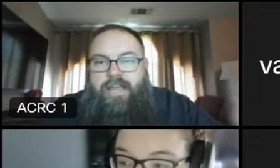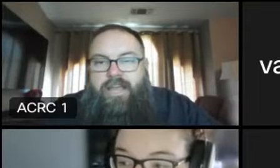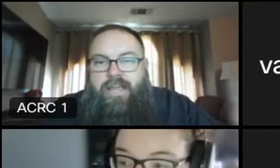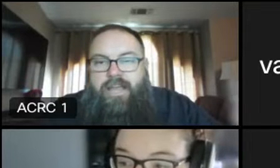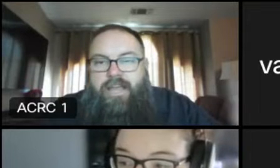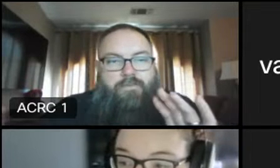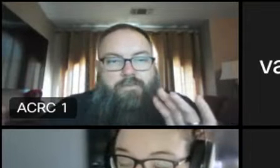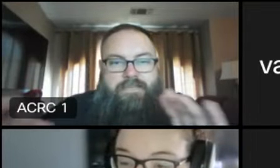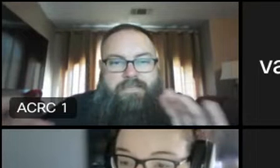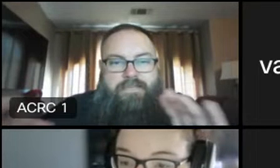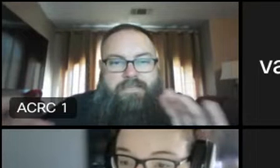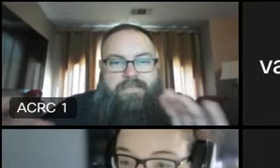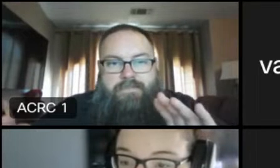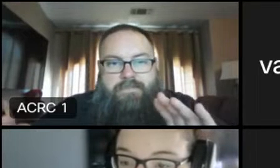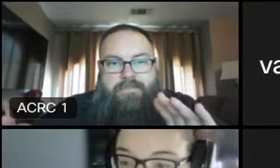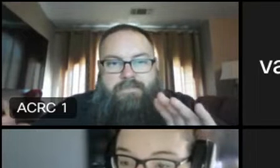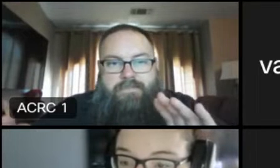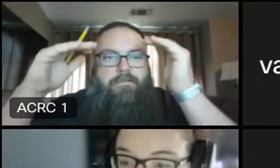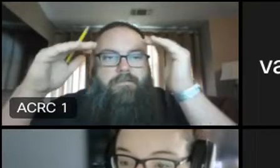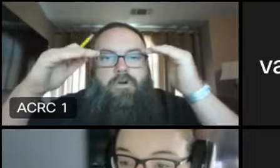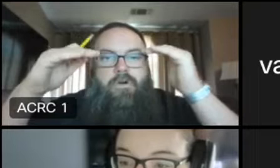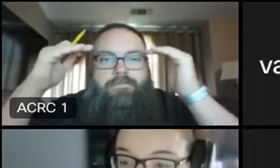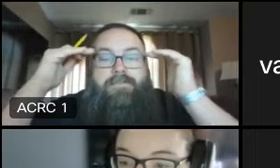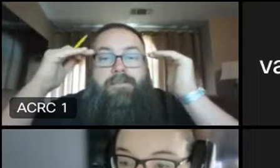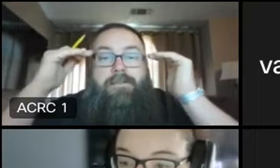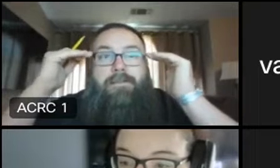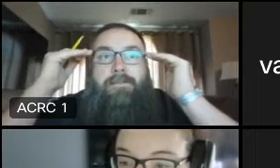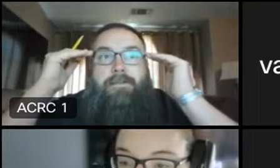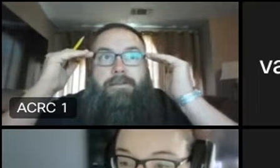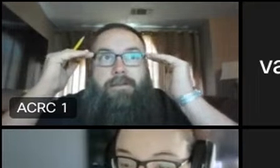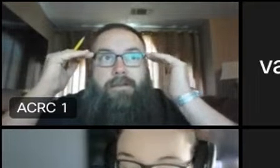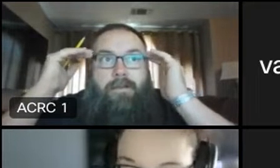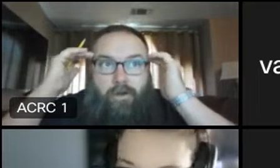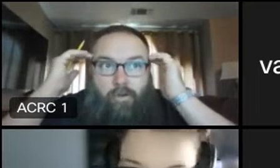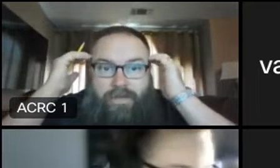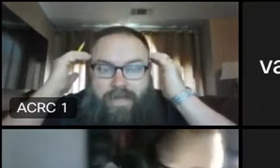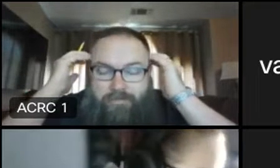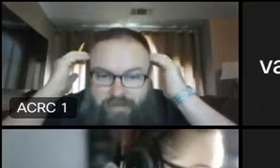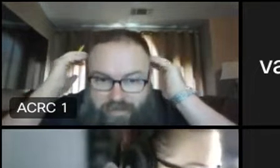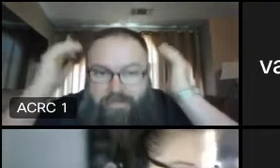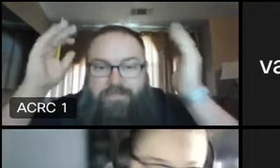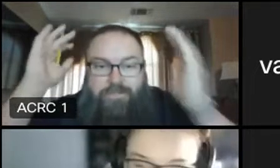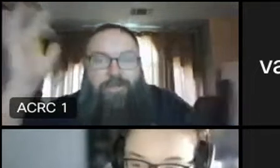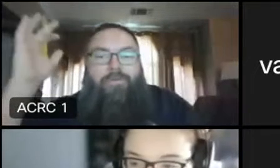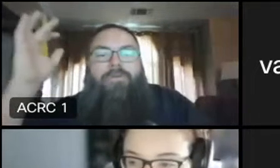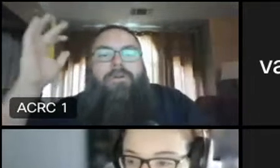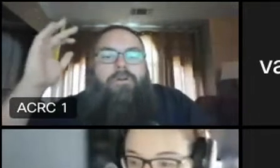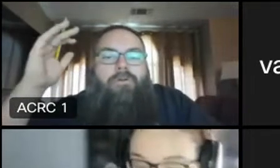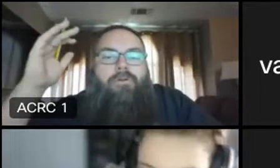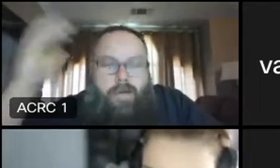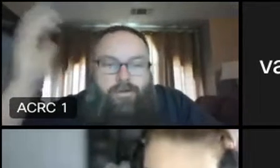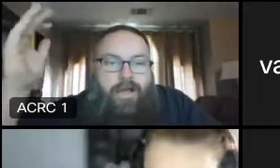The challenge that we're facing is the programs are going to have to let us